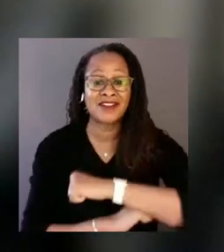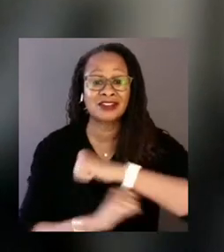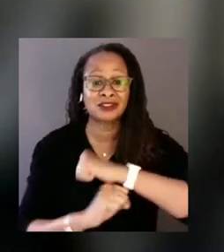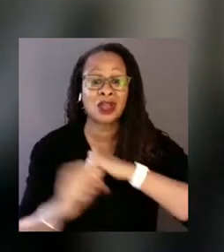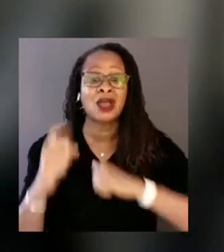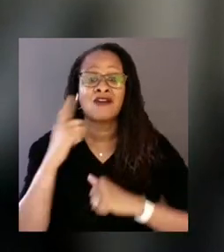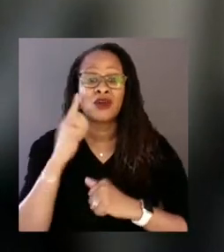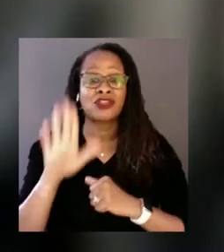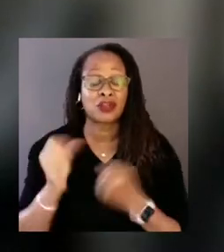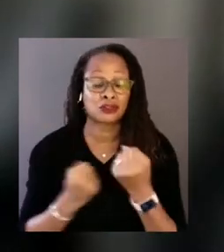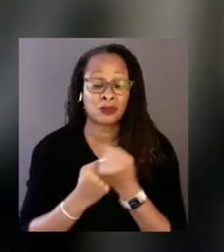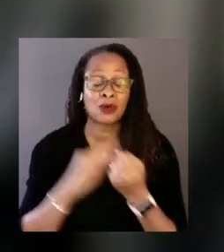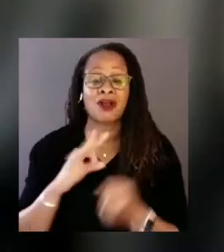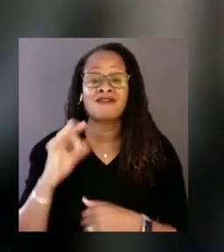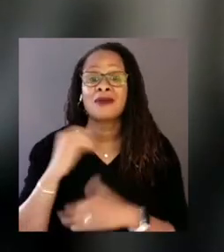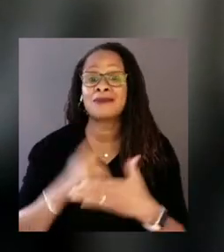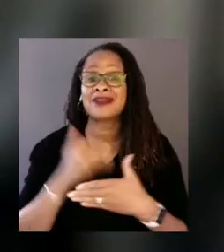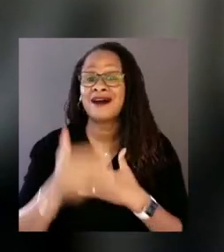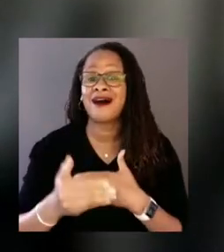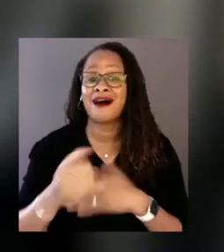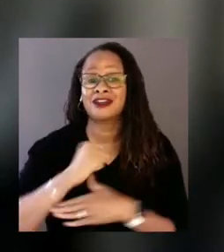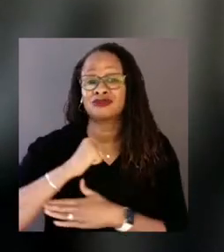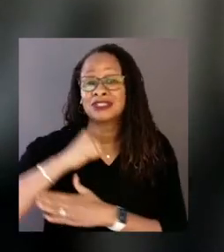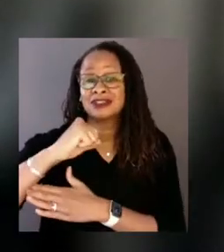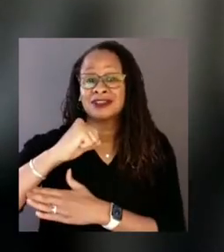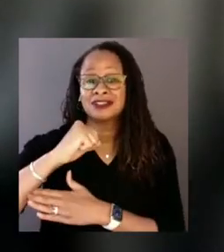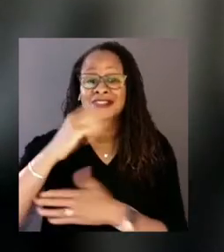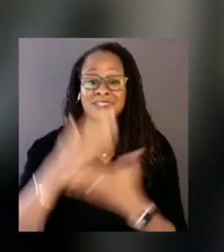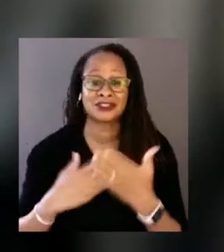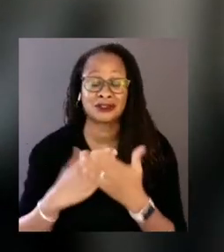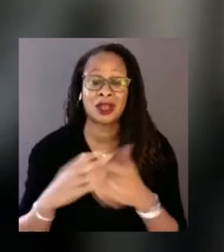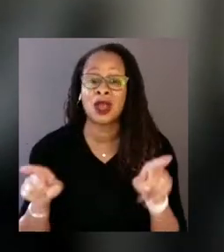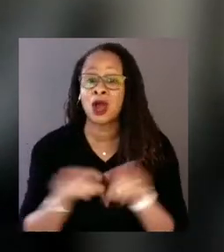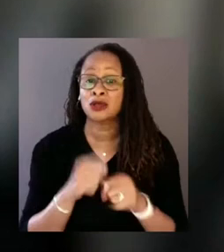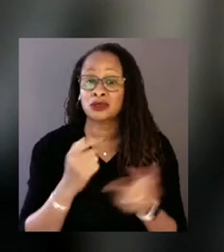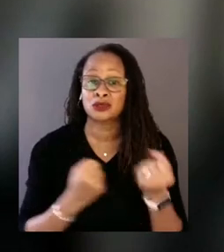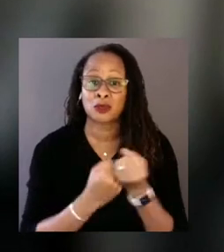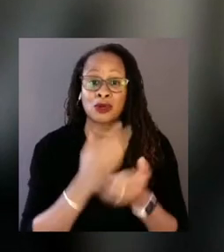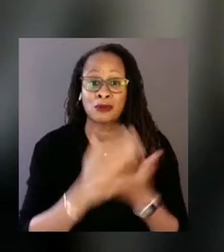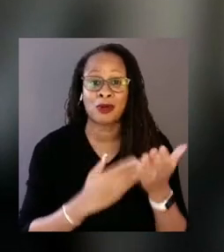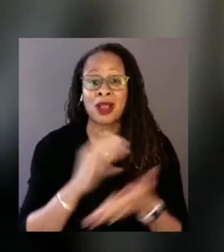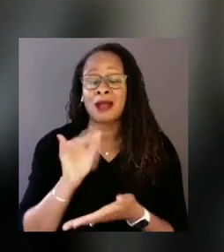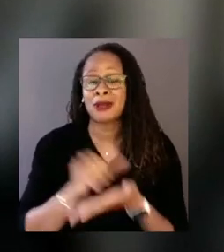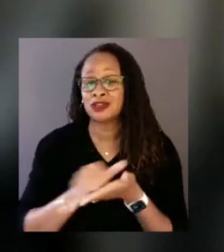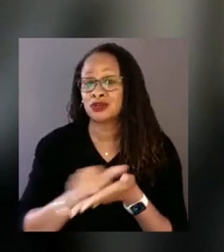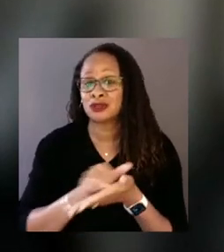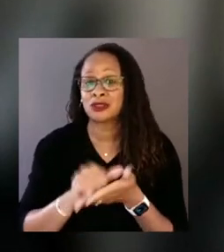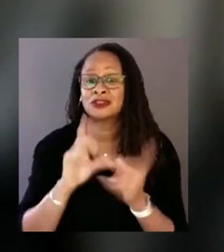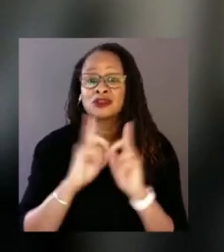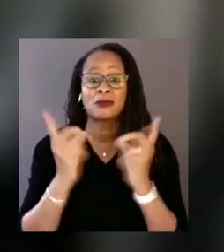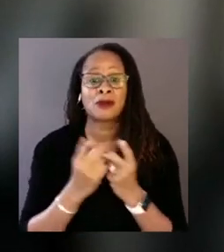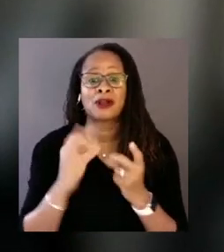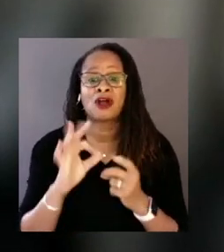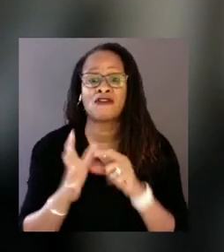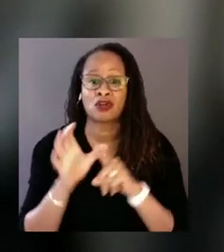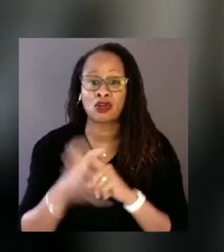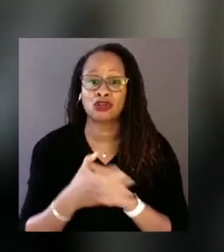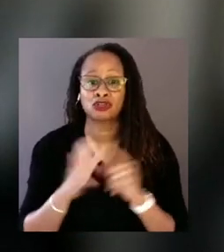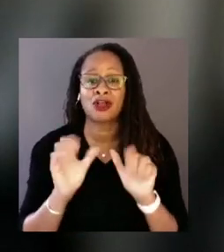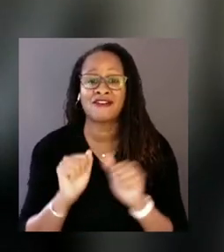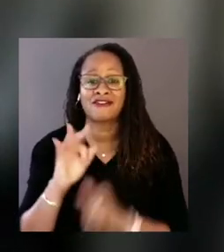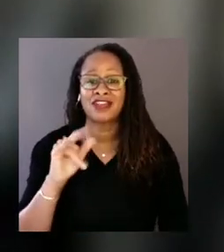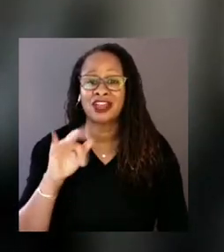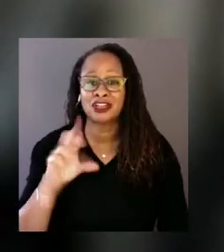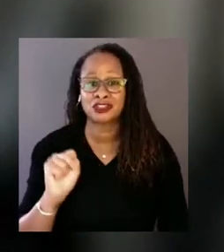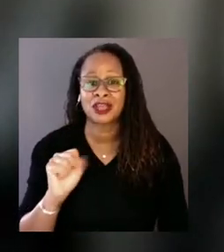Resilience series. The project is also supported in part by the New York City Department of Cultural Affairs and the New York City Council